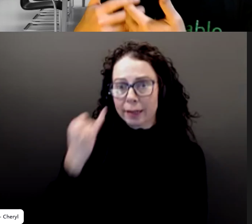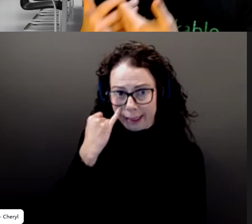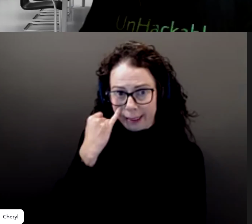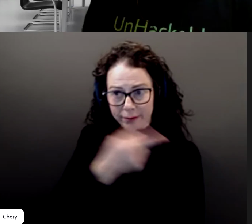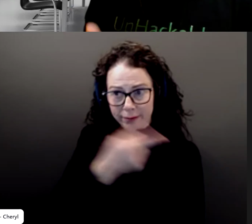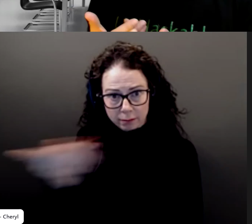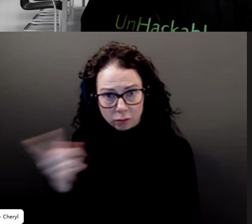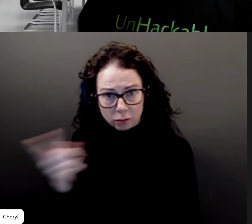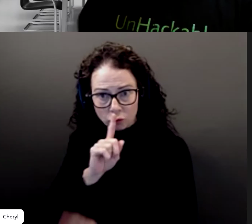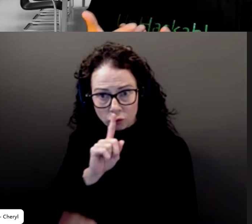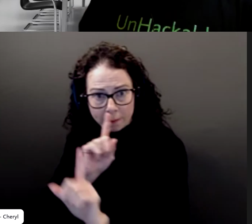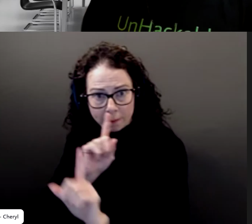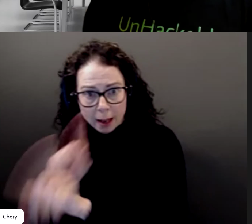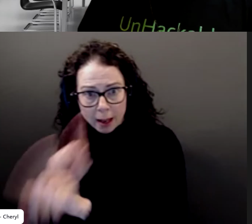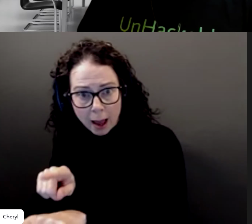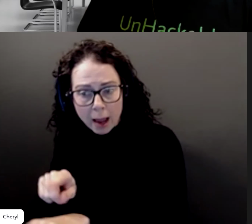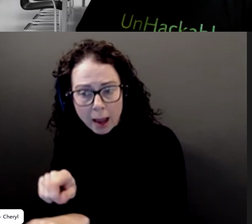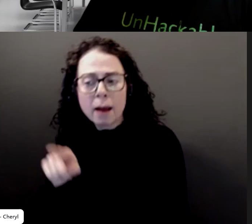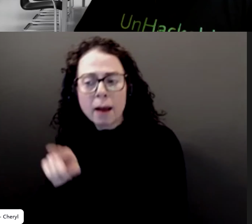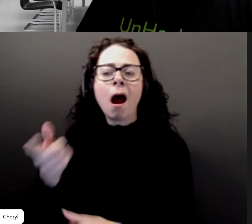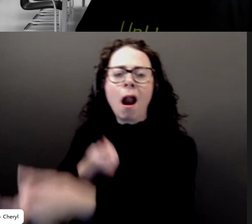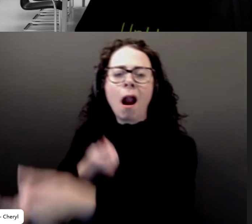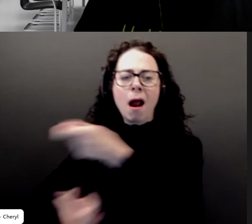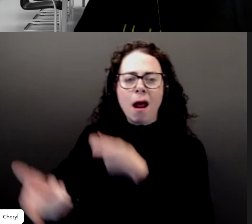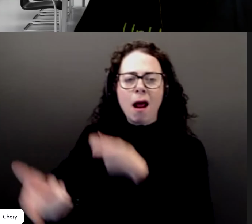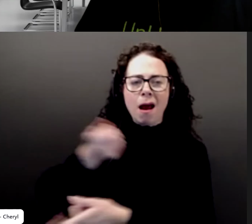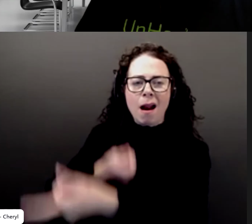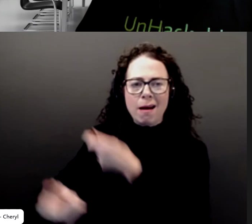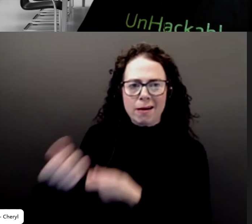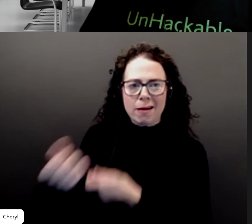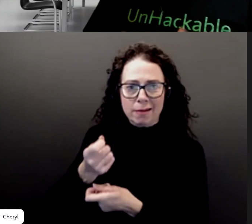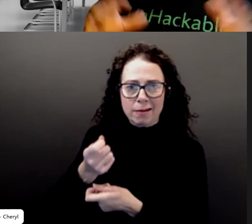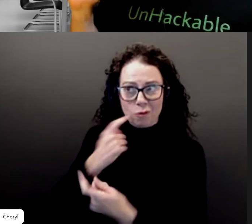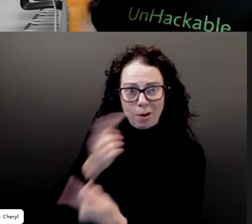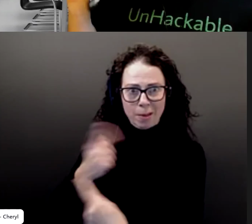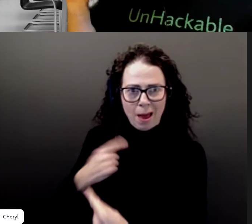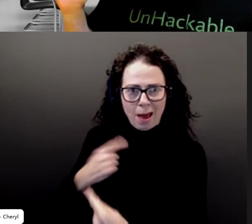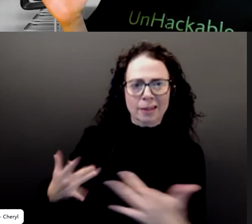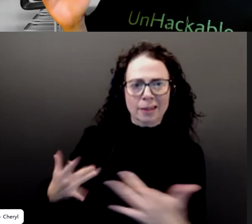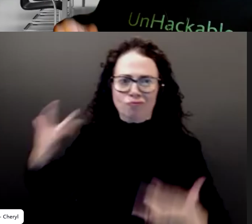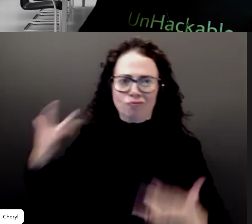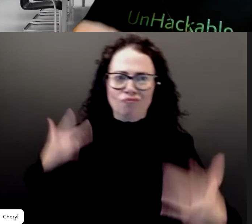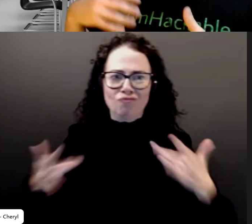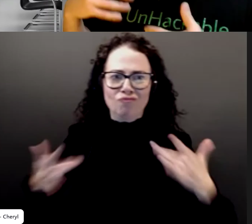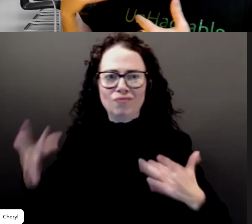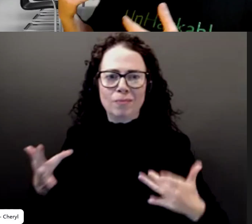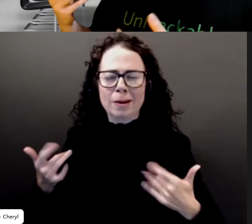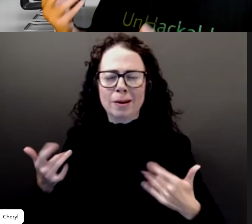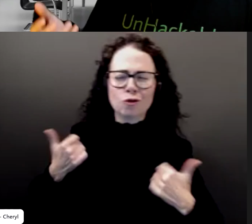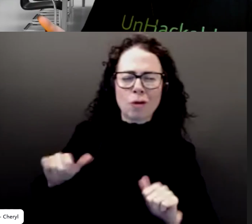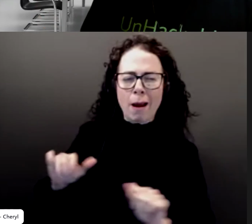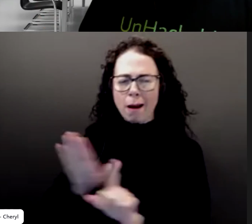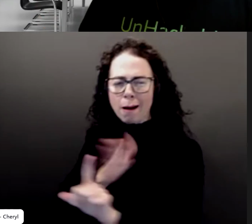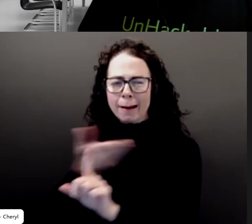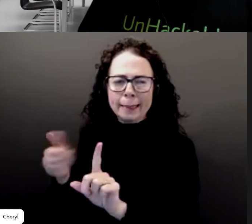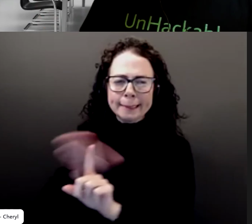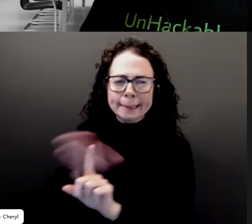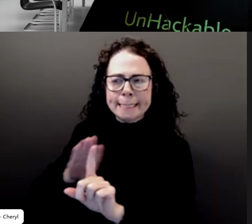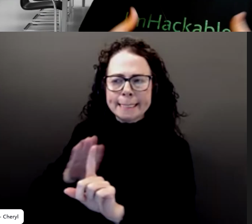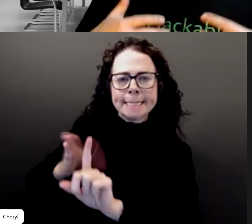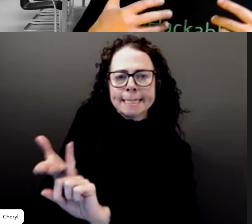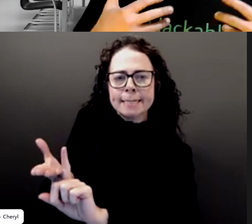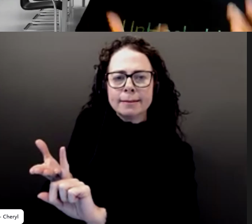that you're open to something they might say. They get very excited about this because they know that if they just say the right thing or get you all